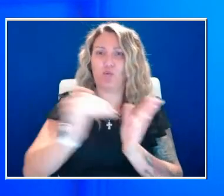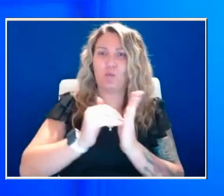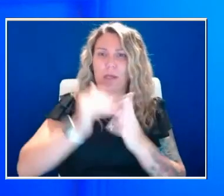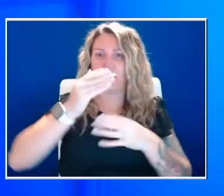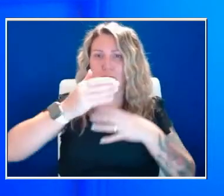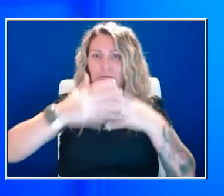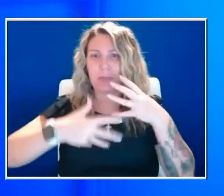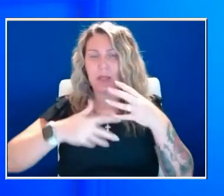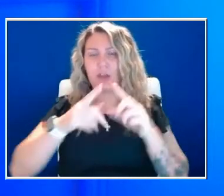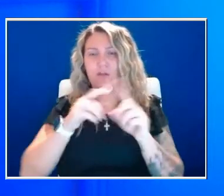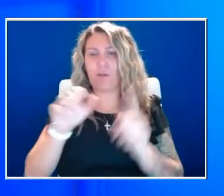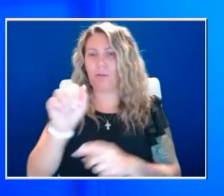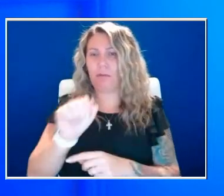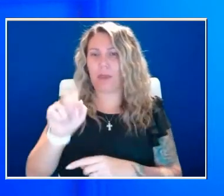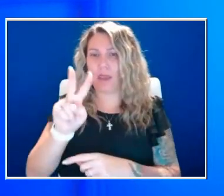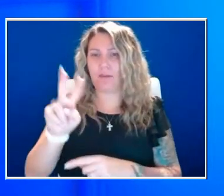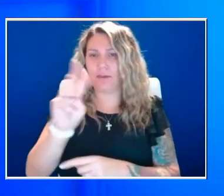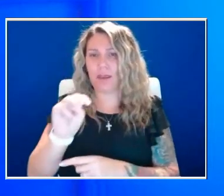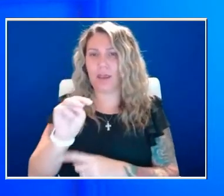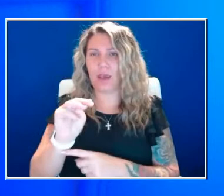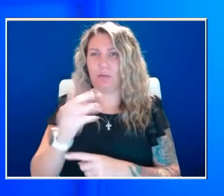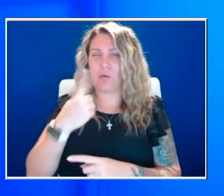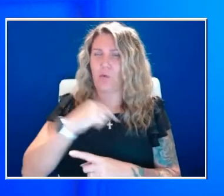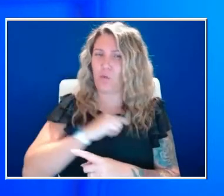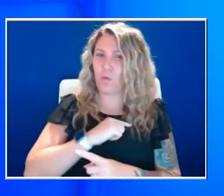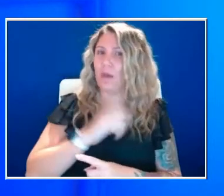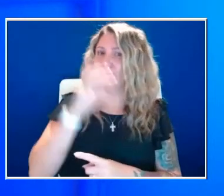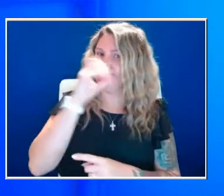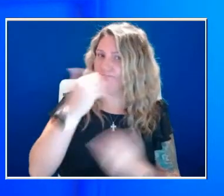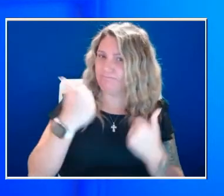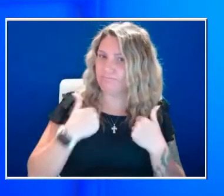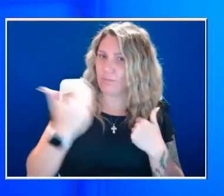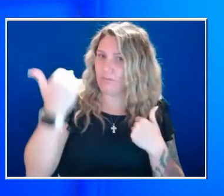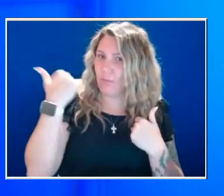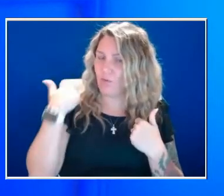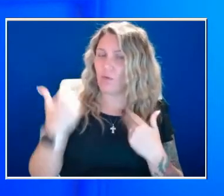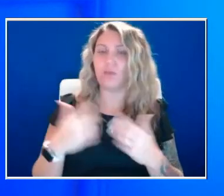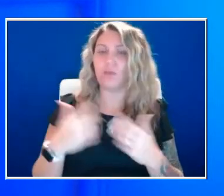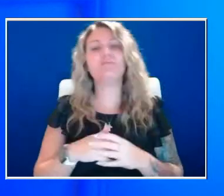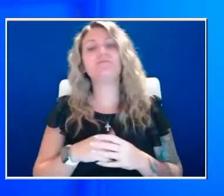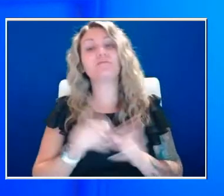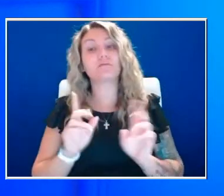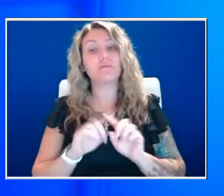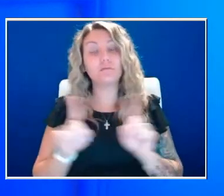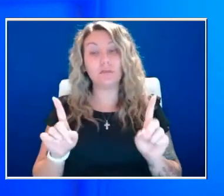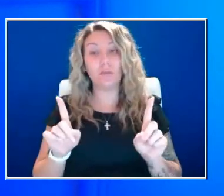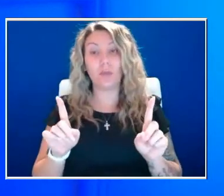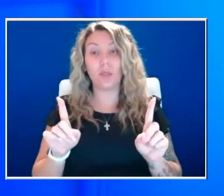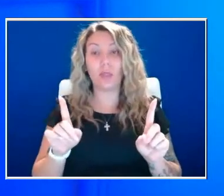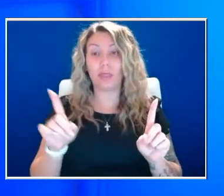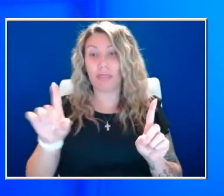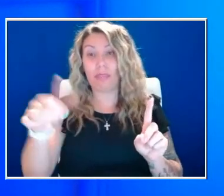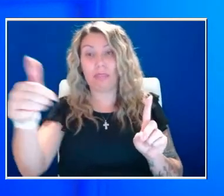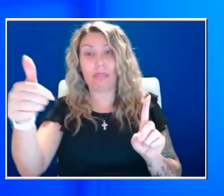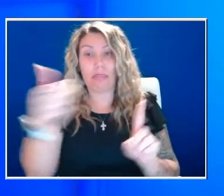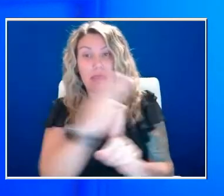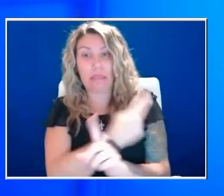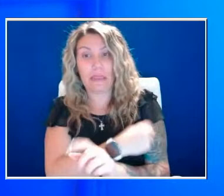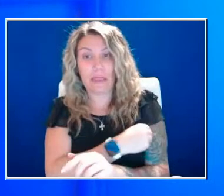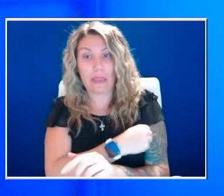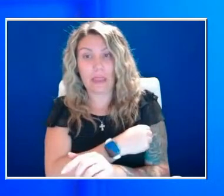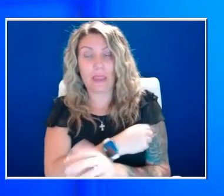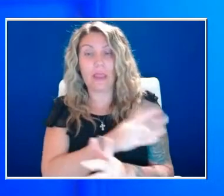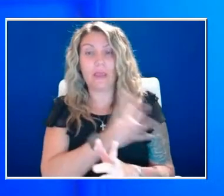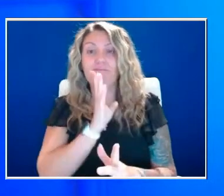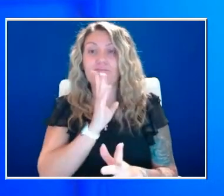that we thought that she'd had before. Although the sending hospital was talking about an